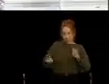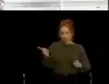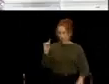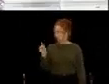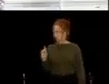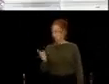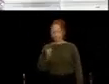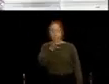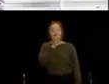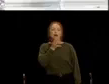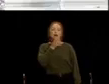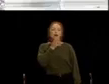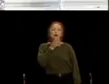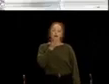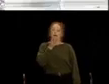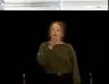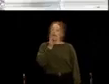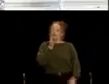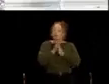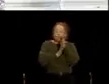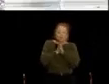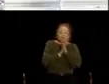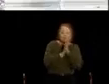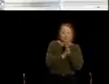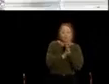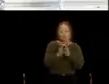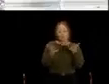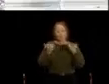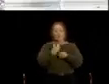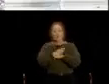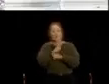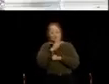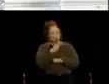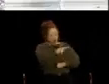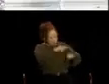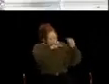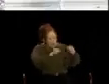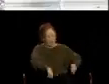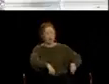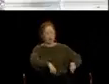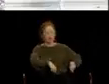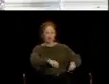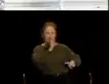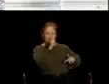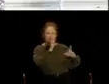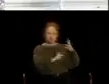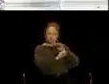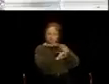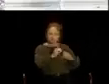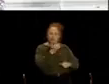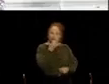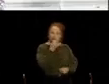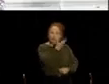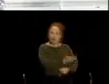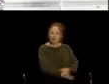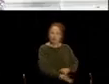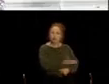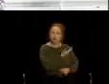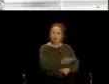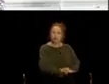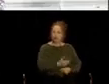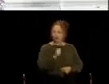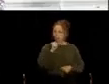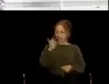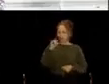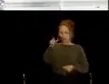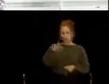so eager to make sure that I knew that there was absolutely nothing wrong with me. And so if there's one thing that you take from this